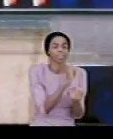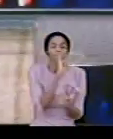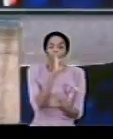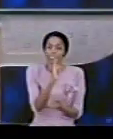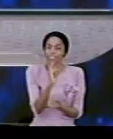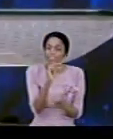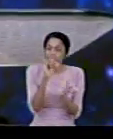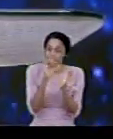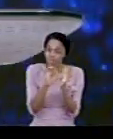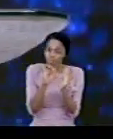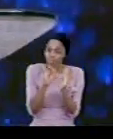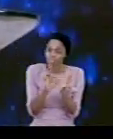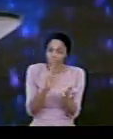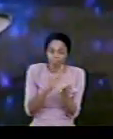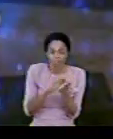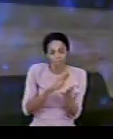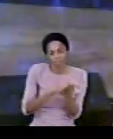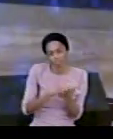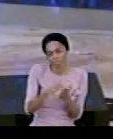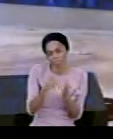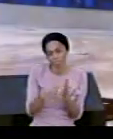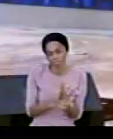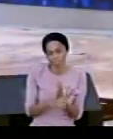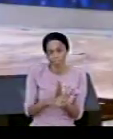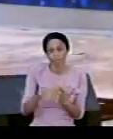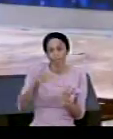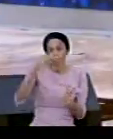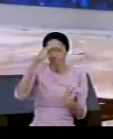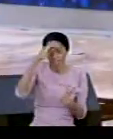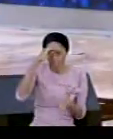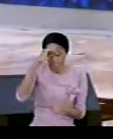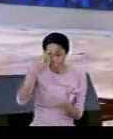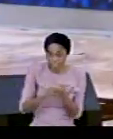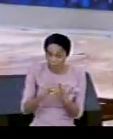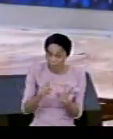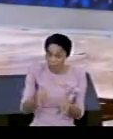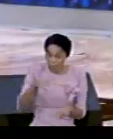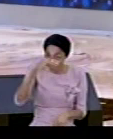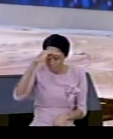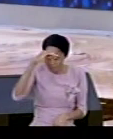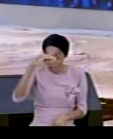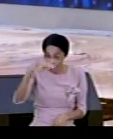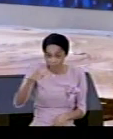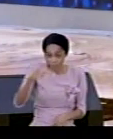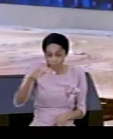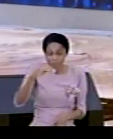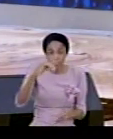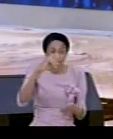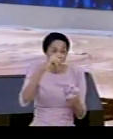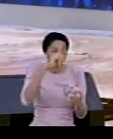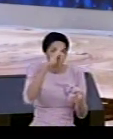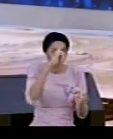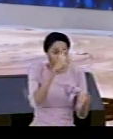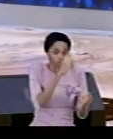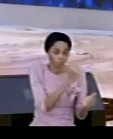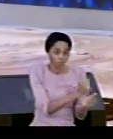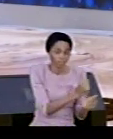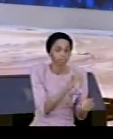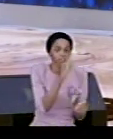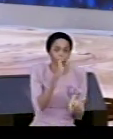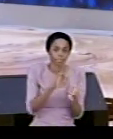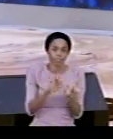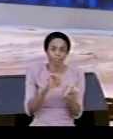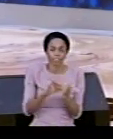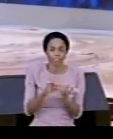for righteousness. His faith is counted for righteousness. We'll come to the Lord, and